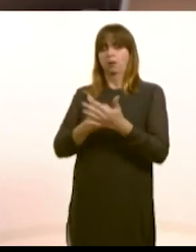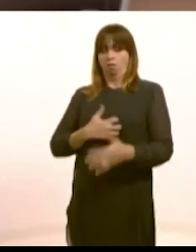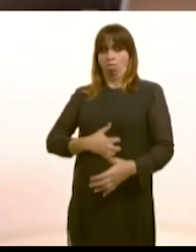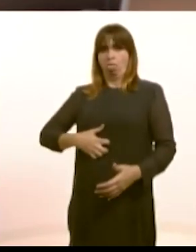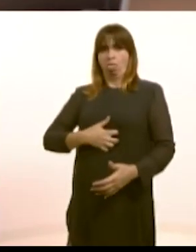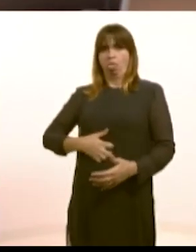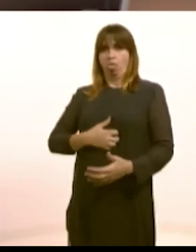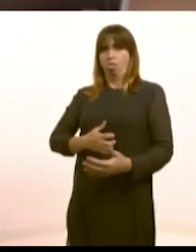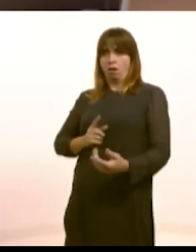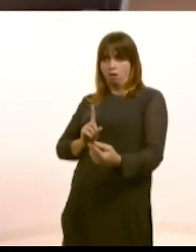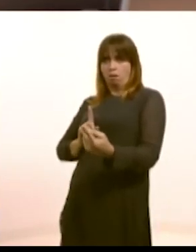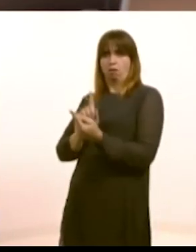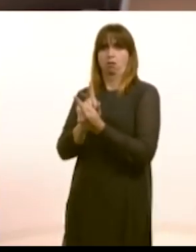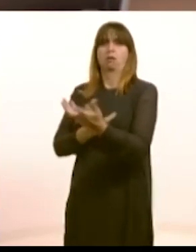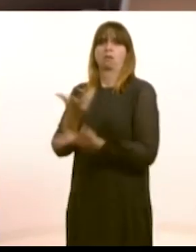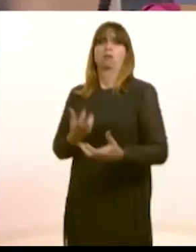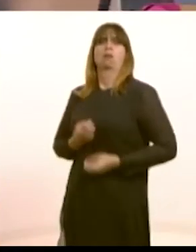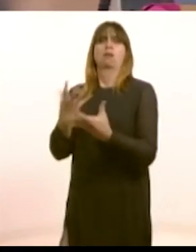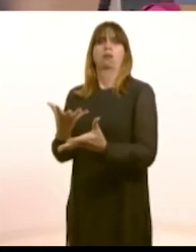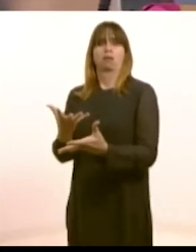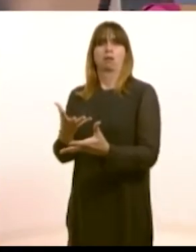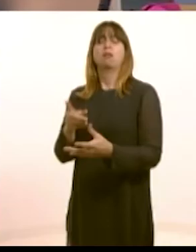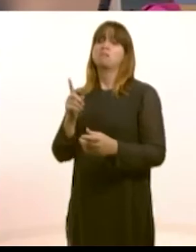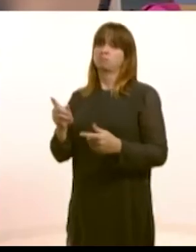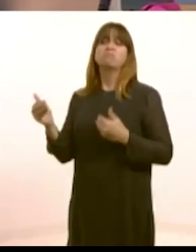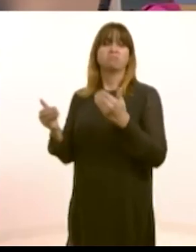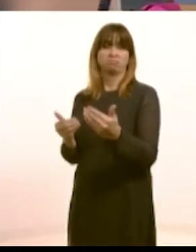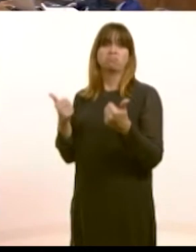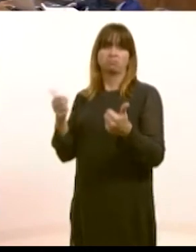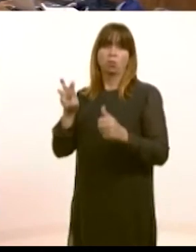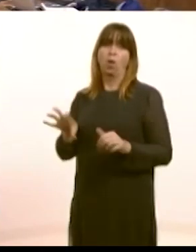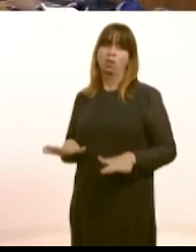well beyond what used to be the case in Wales.